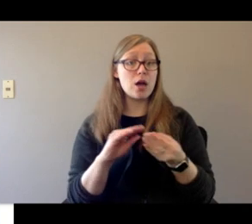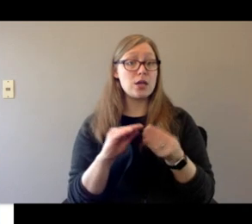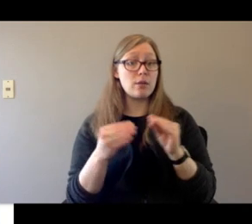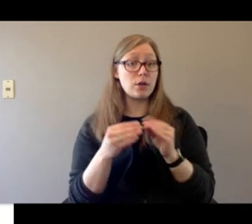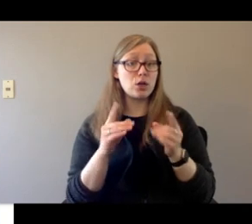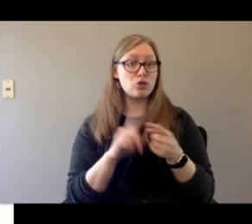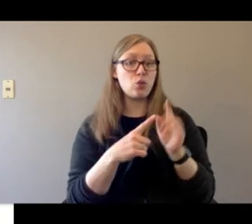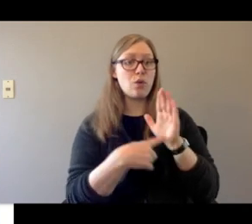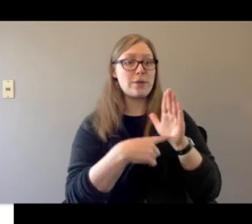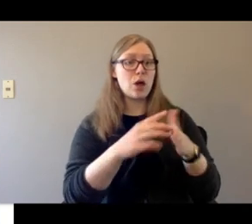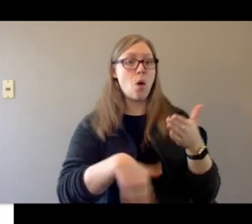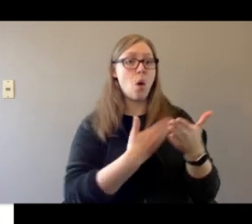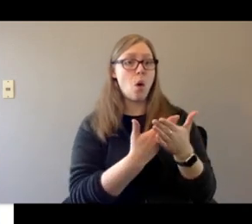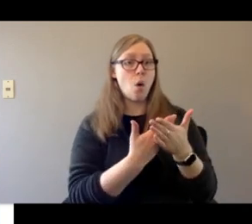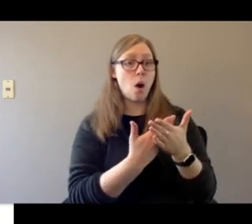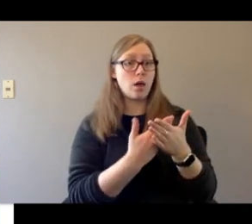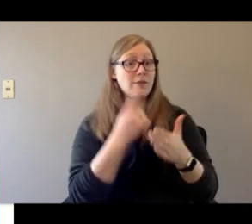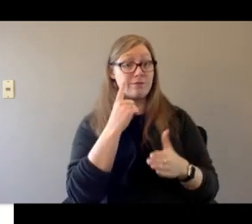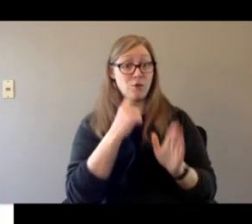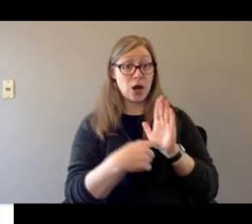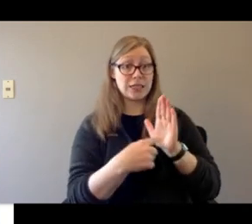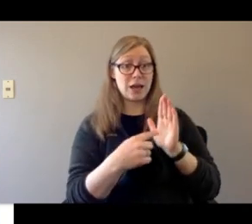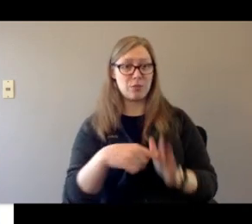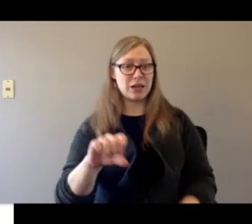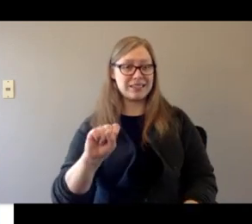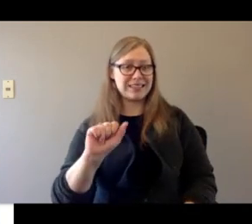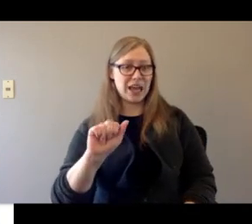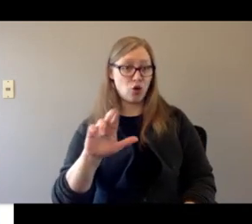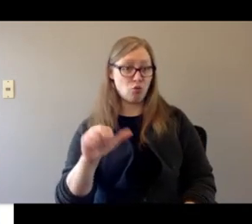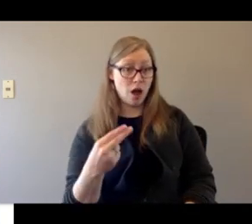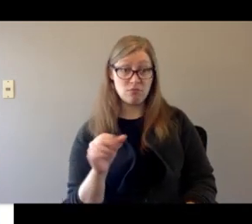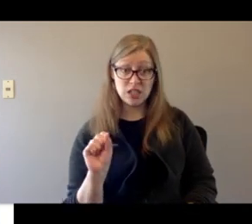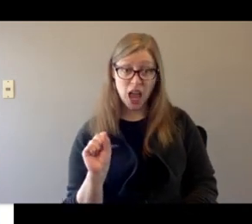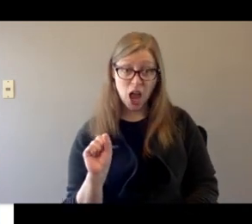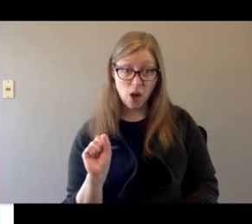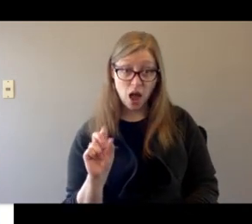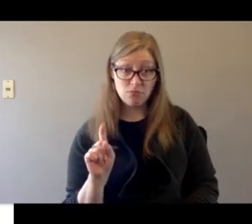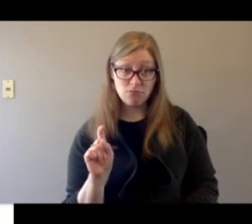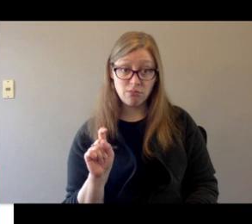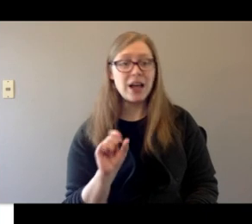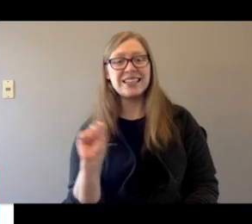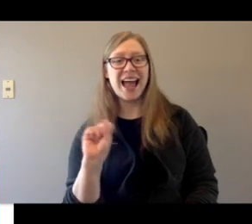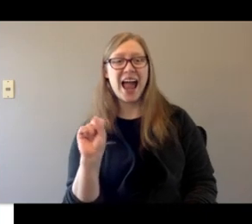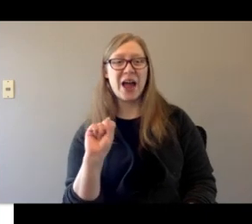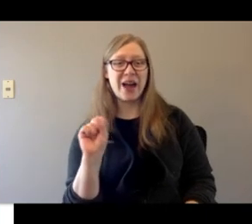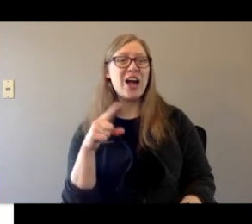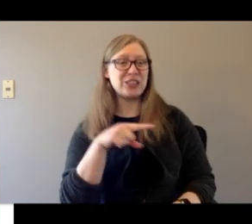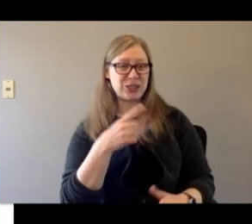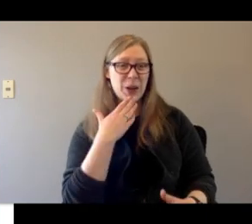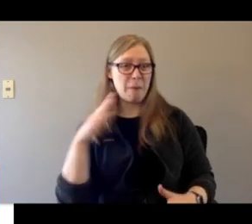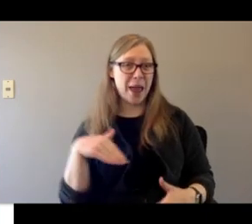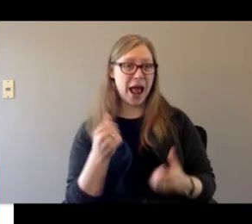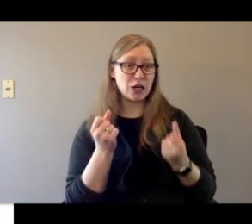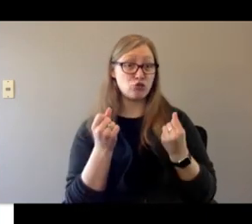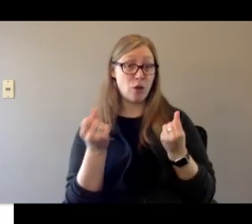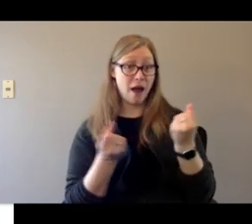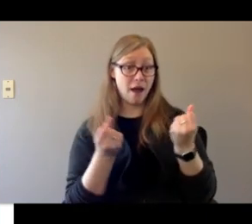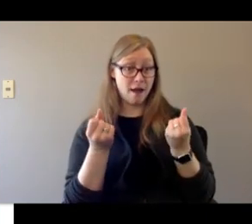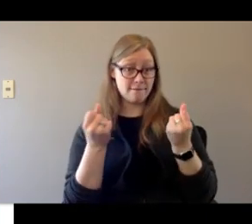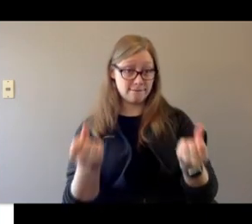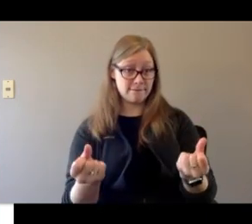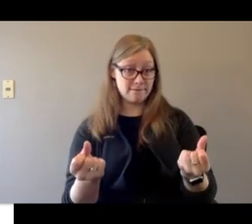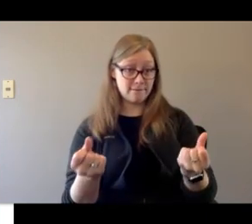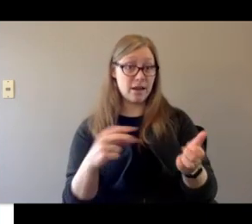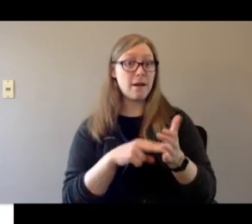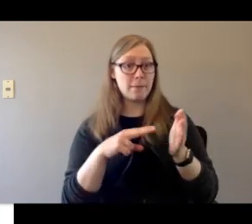example. Sarah is bad at driving. Sarah is a female, so therefore all girls are bad at driving.